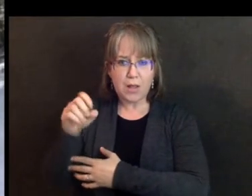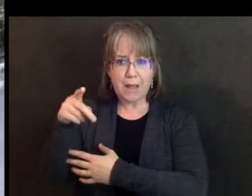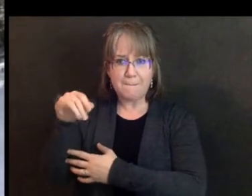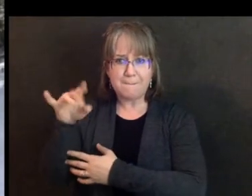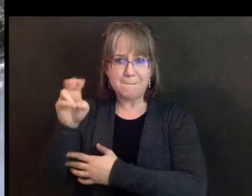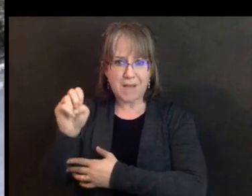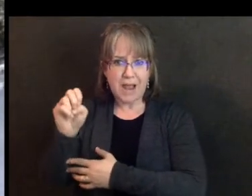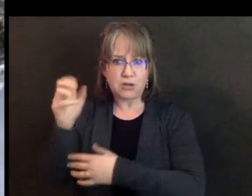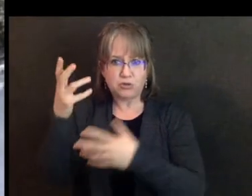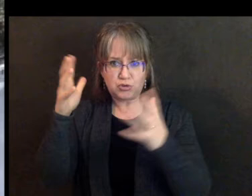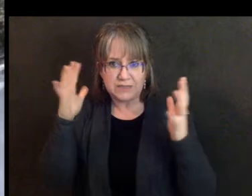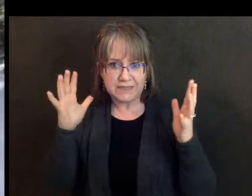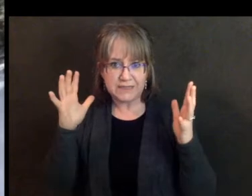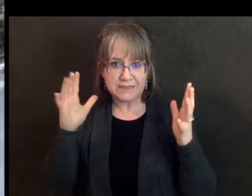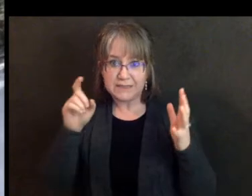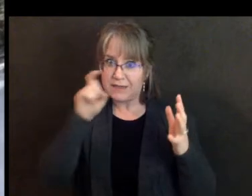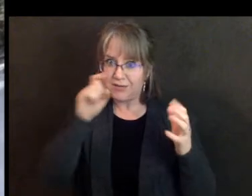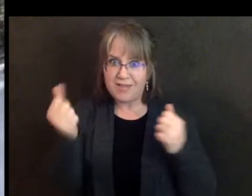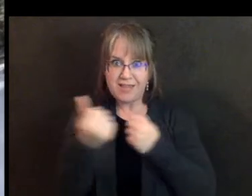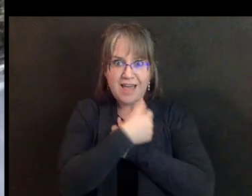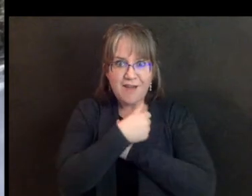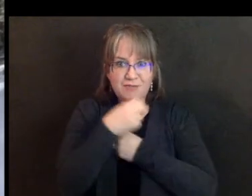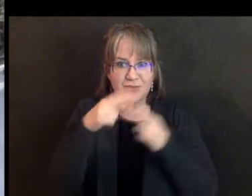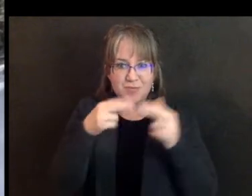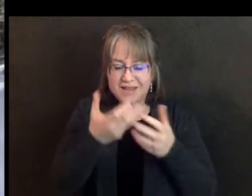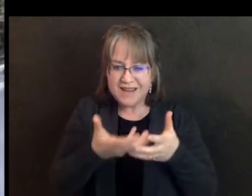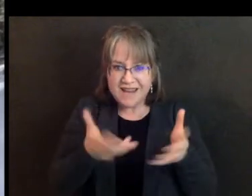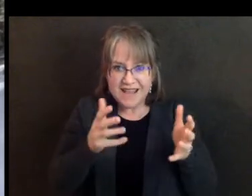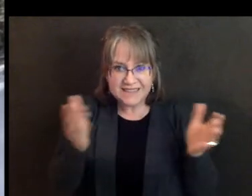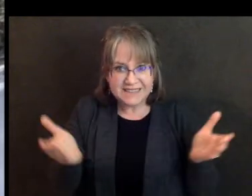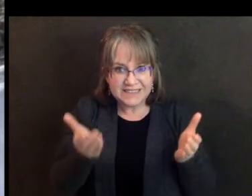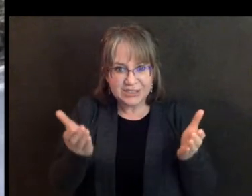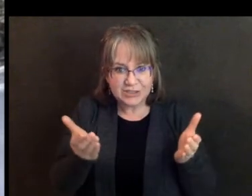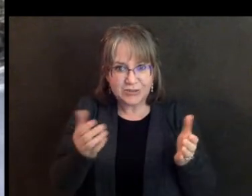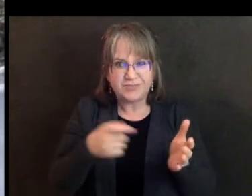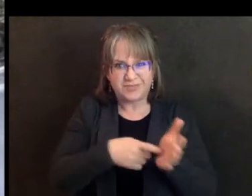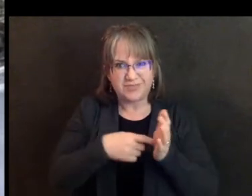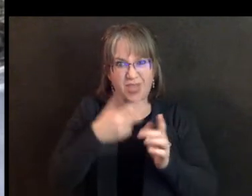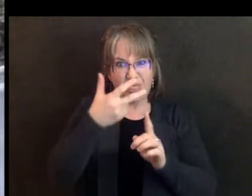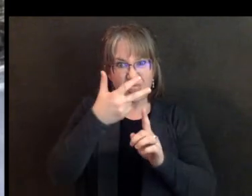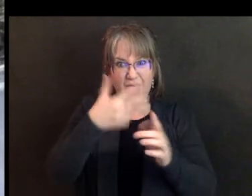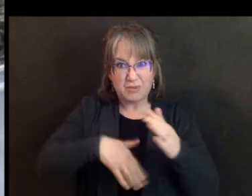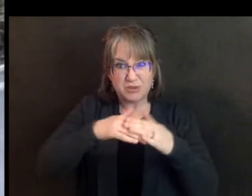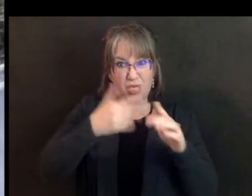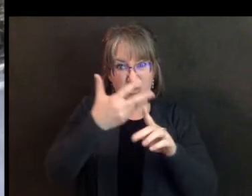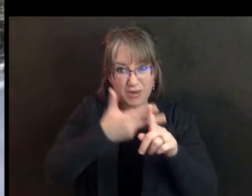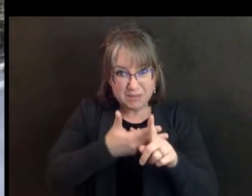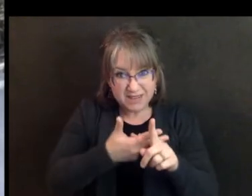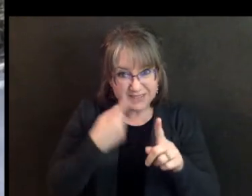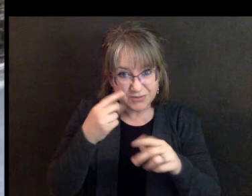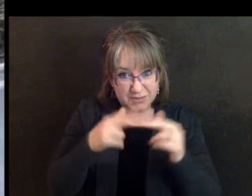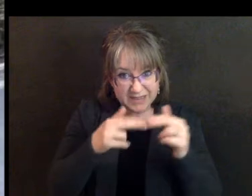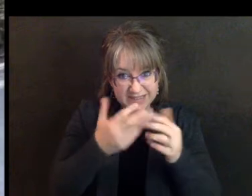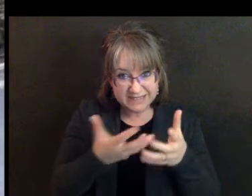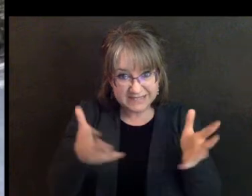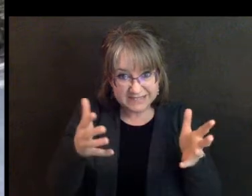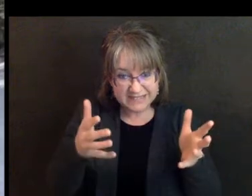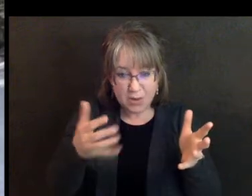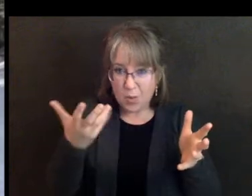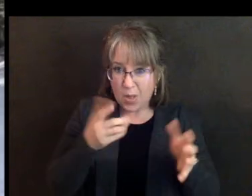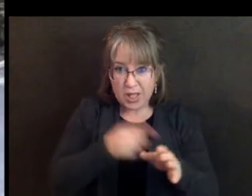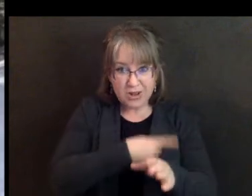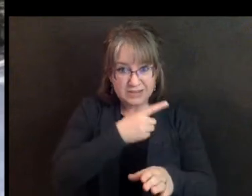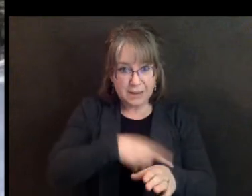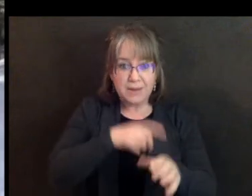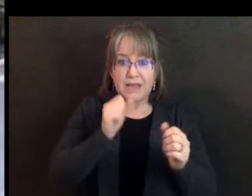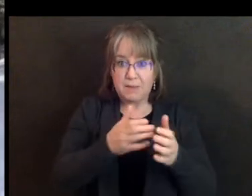And it actually takes bald eagles up to 3 months to build their nest, which is a long time. They can be about 6 feet wide and